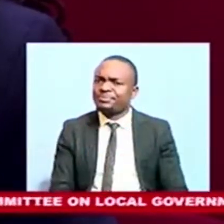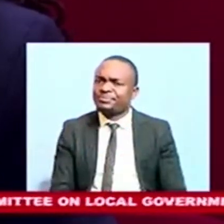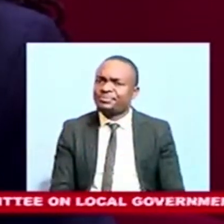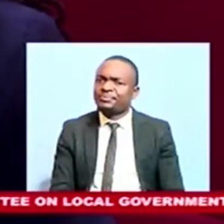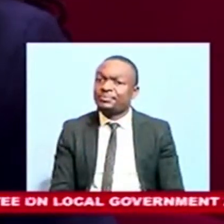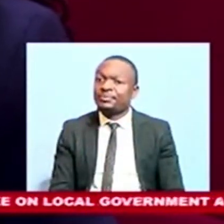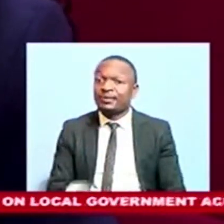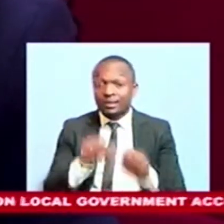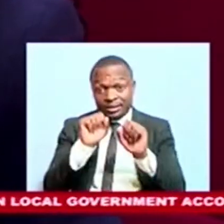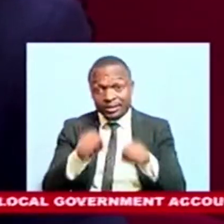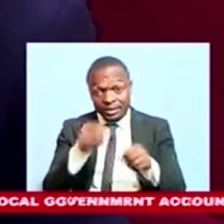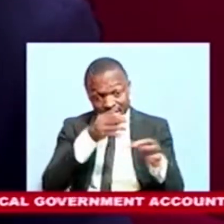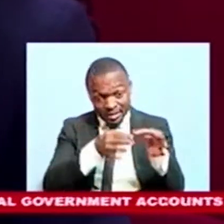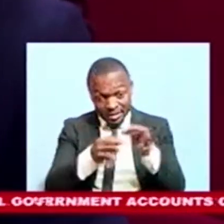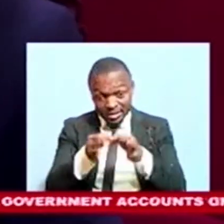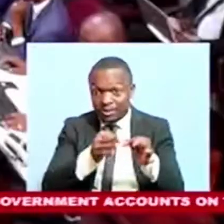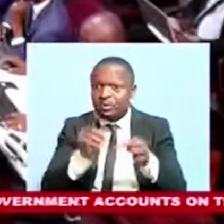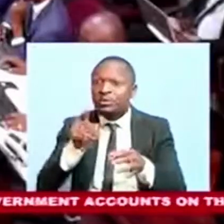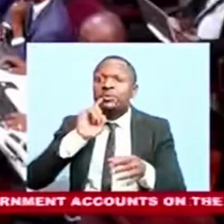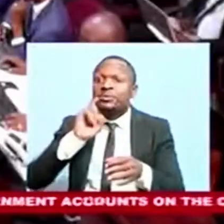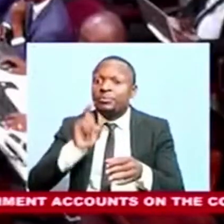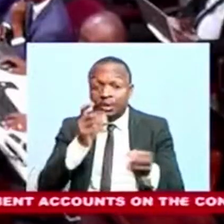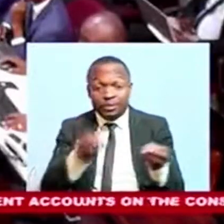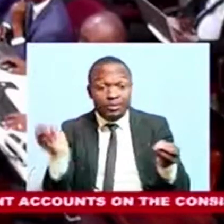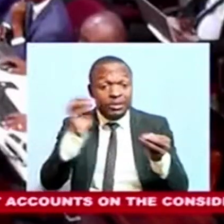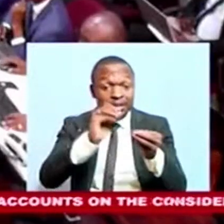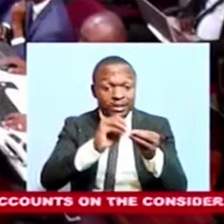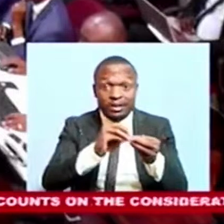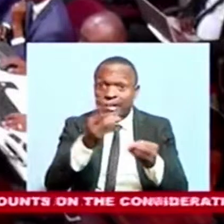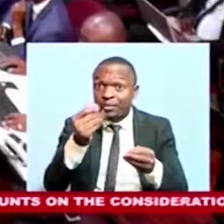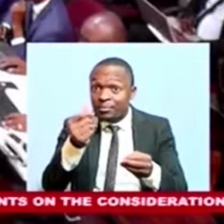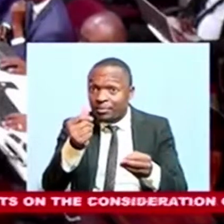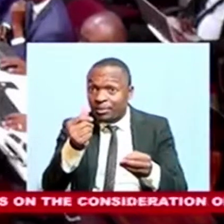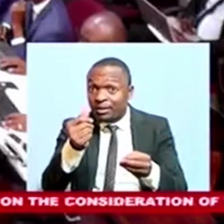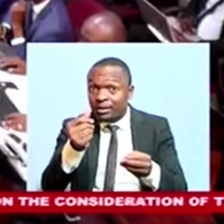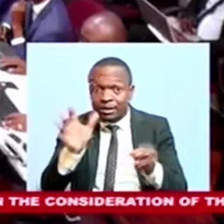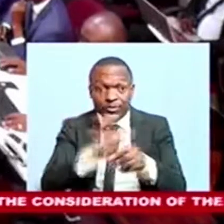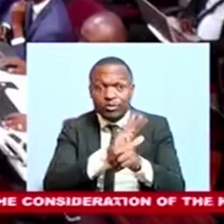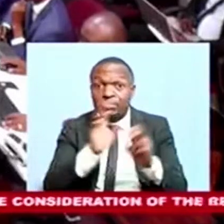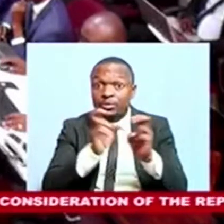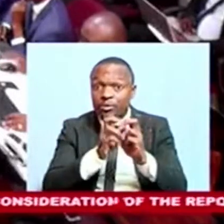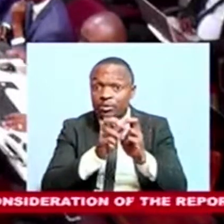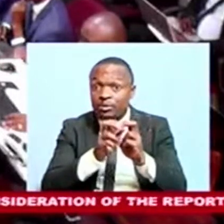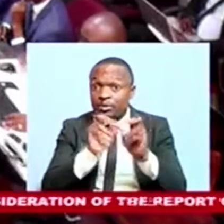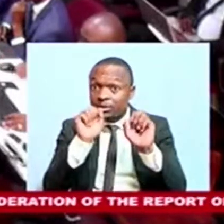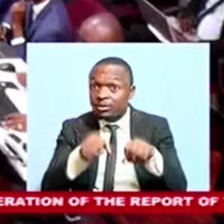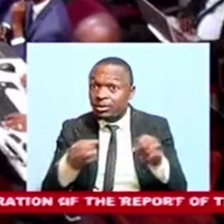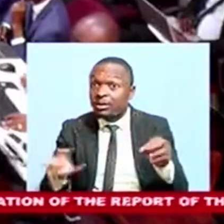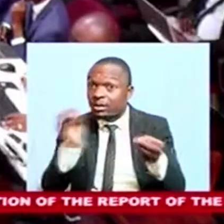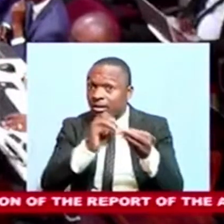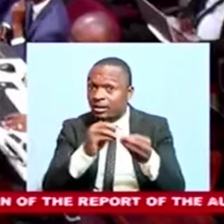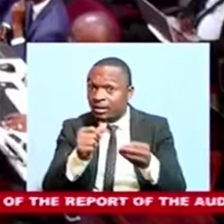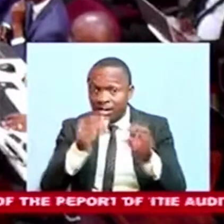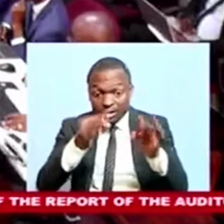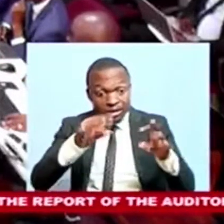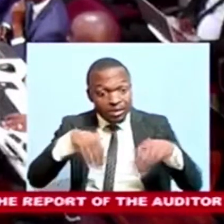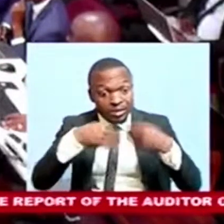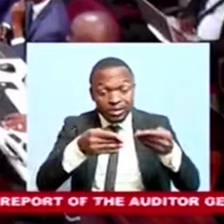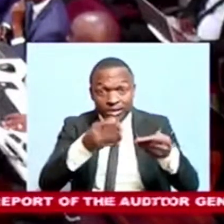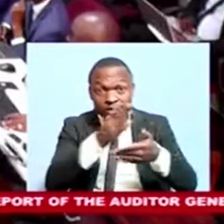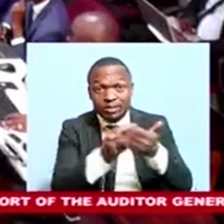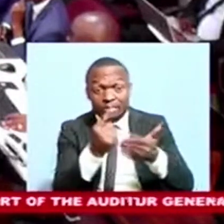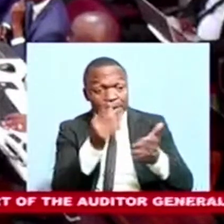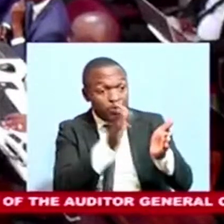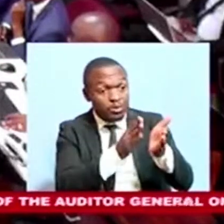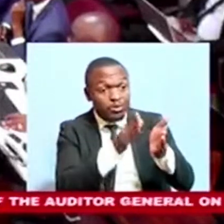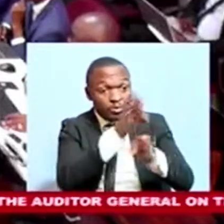let me simplify it. Are you supposed to add some more money on a full contract? If you gave somebody to build a school,